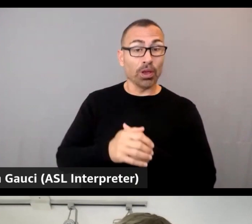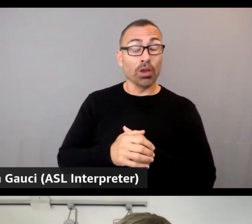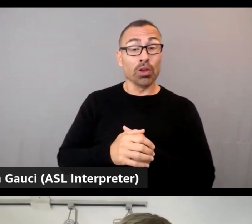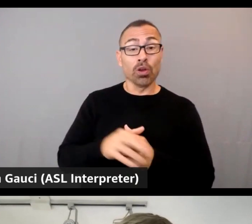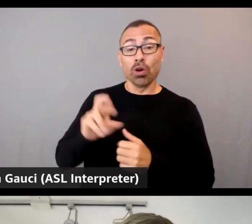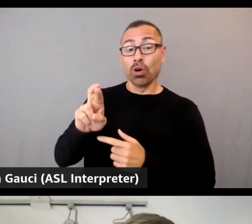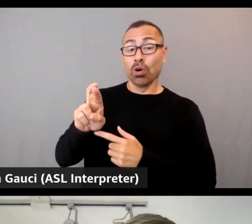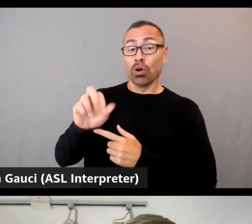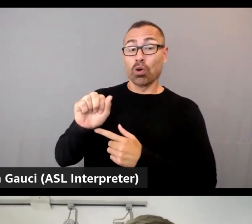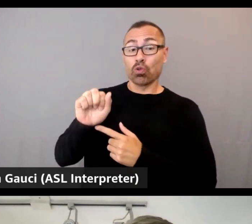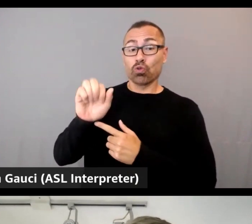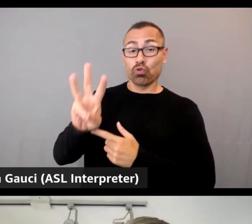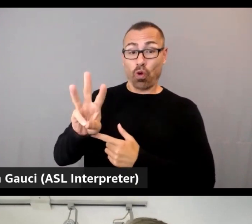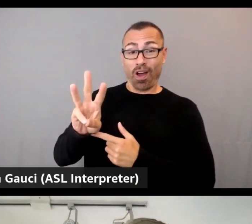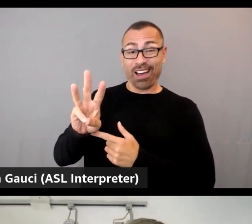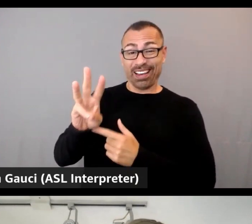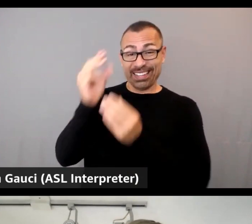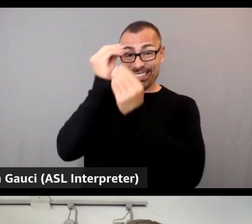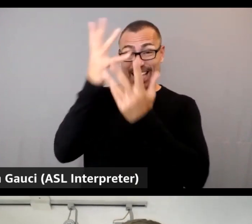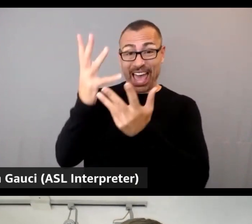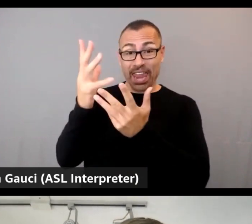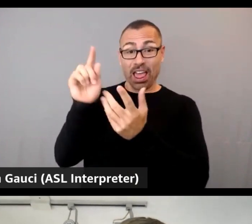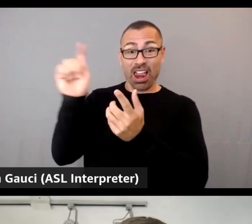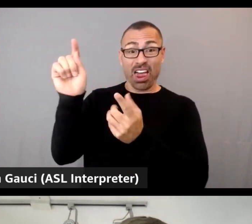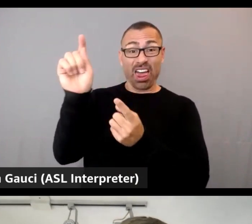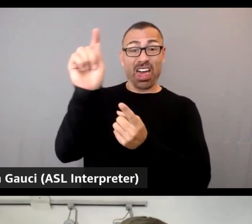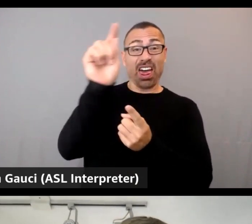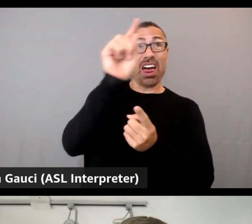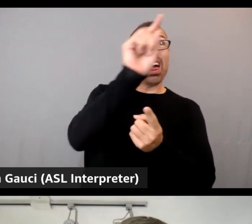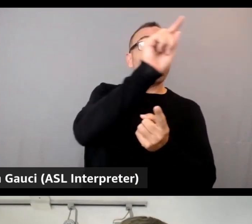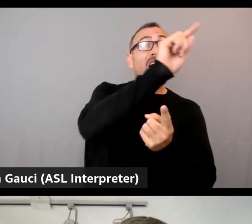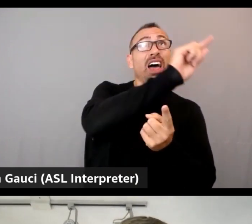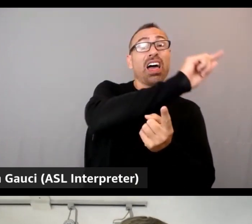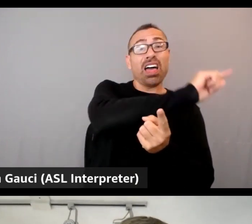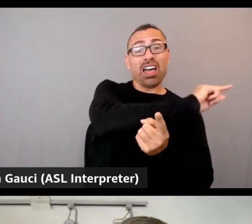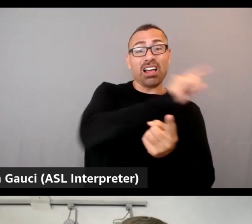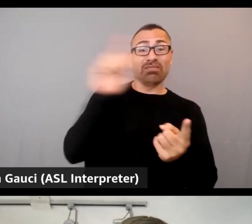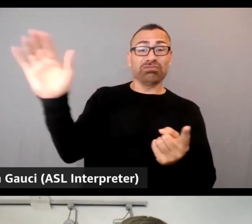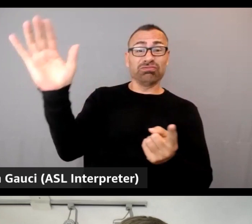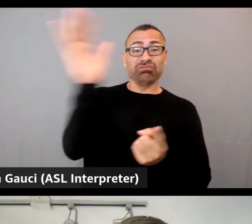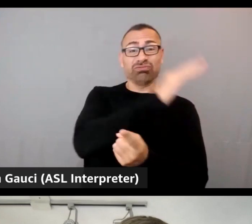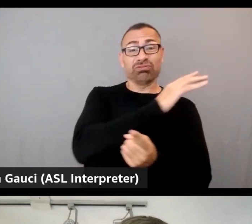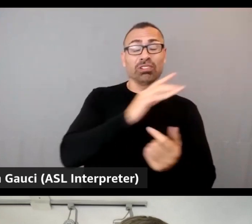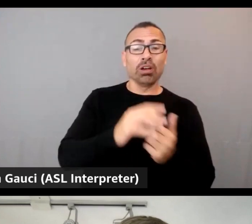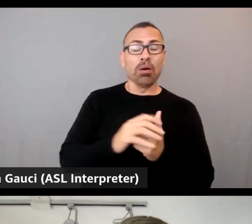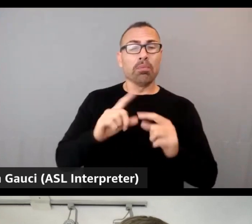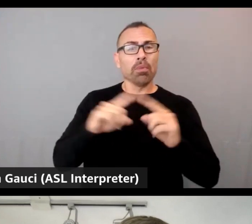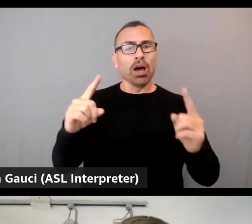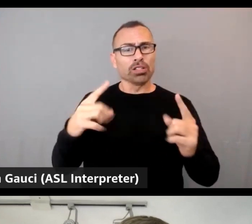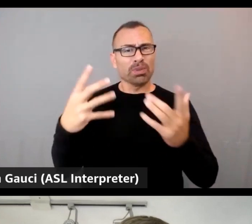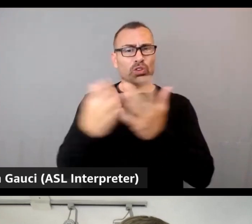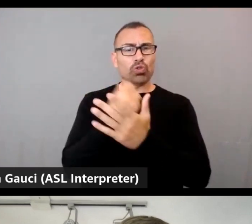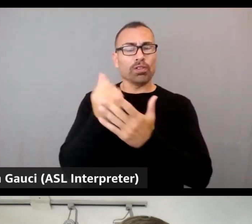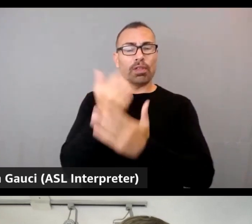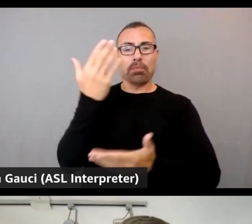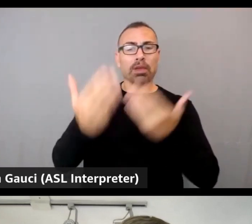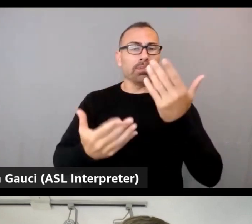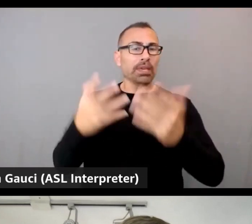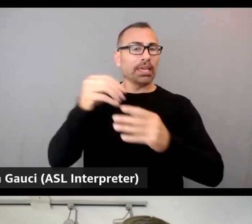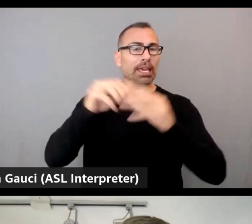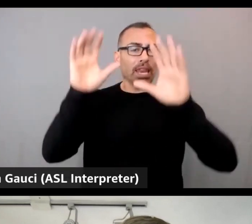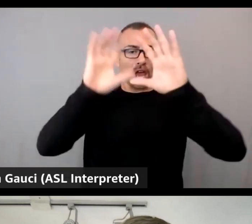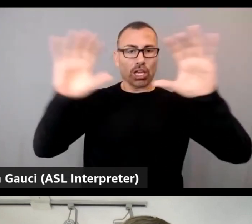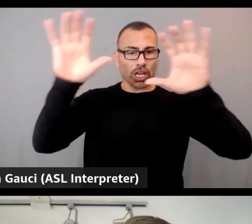make use of that data, which is maybe sitting in a SaaS cloud or in some database, or maybe these